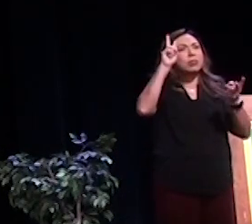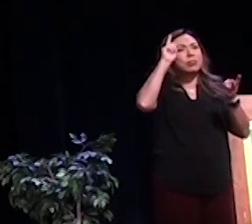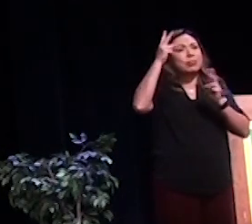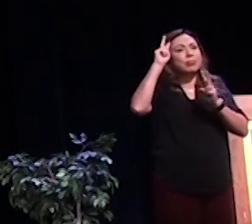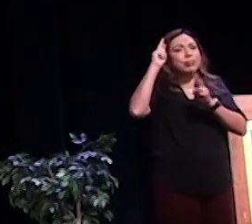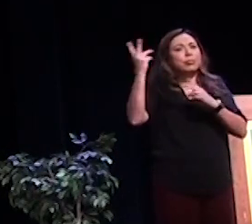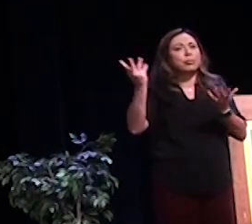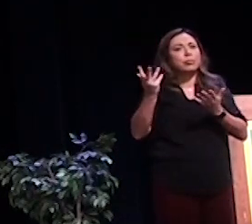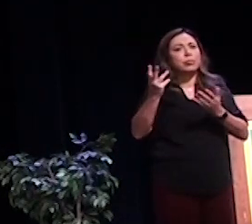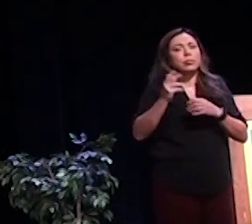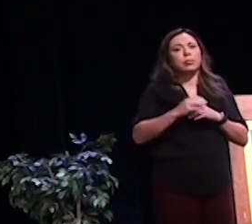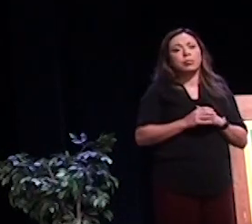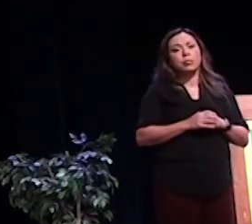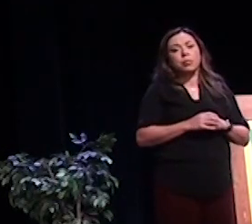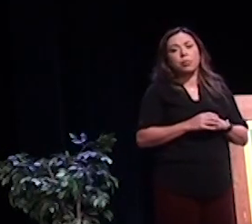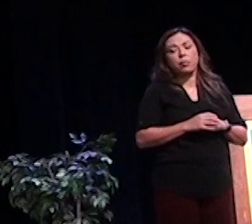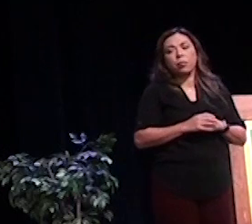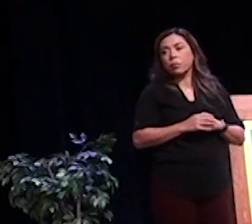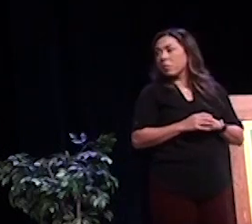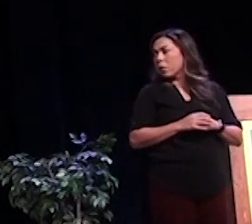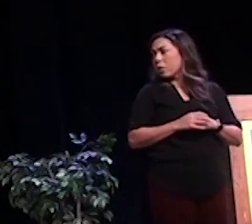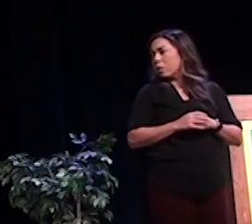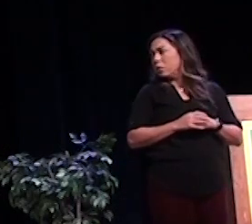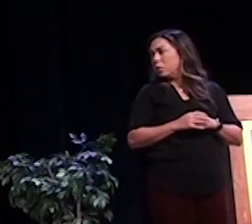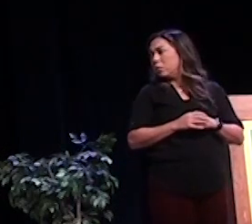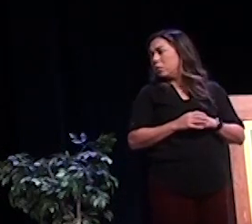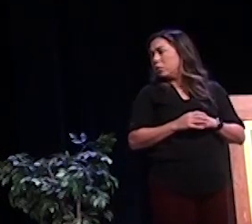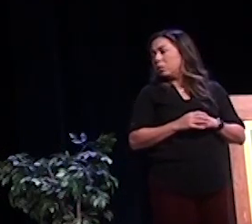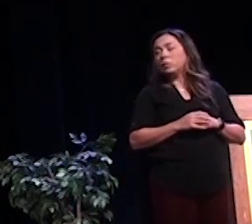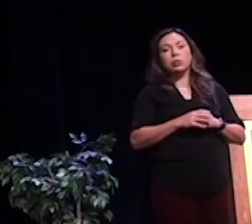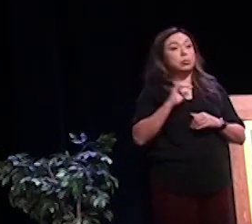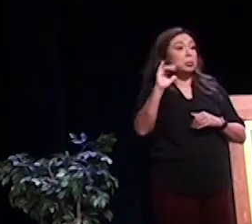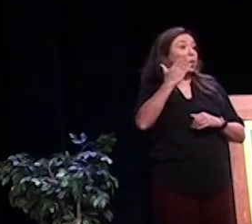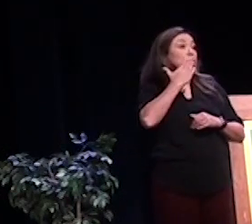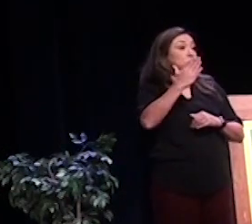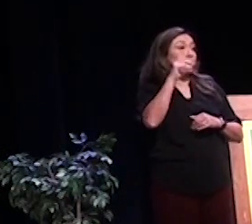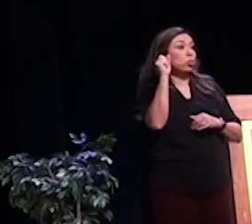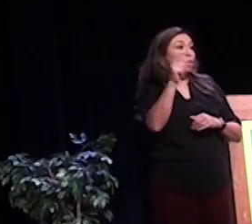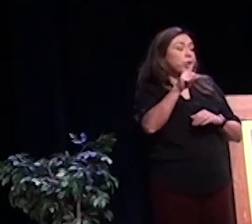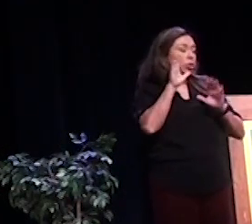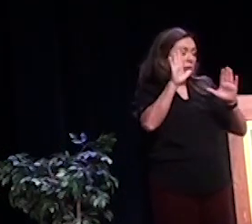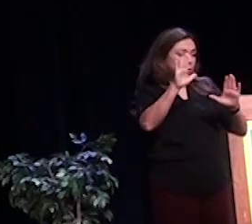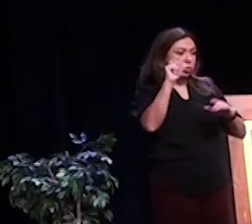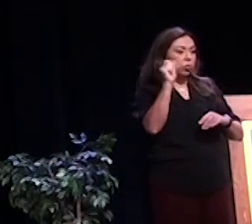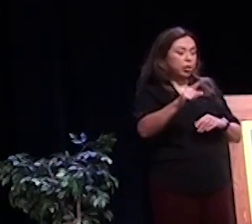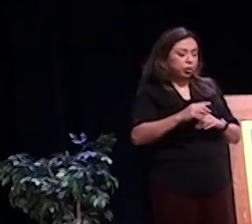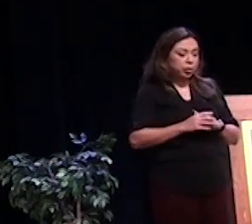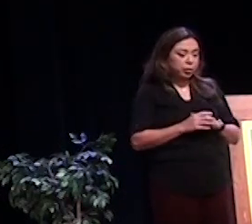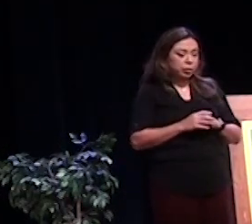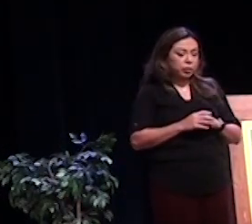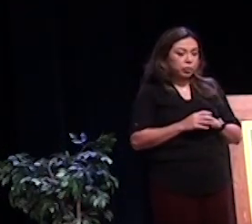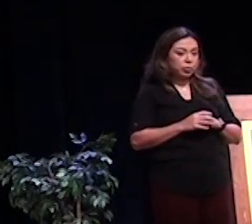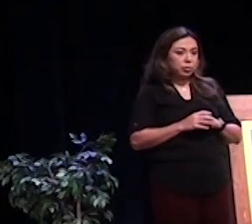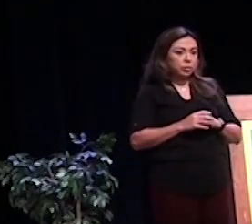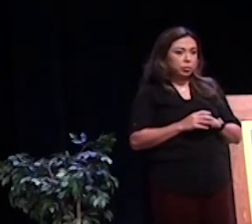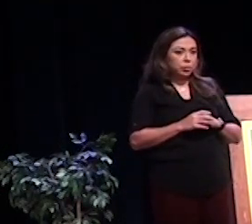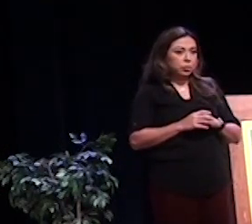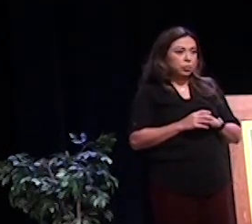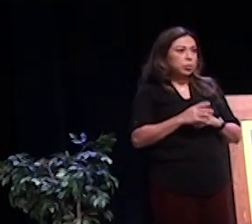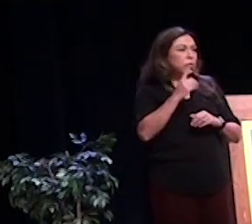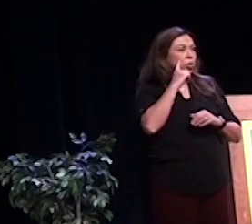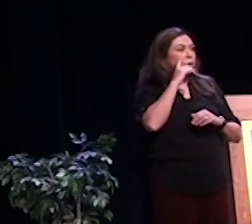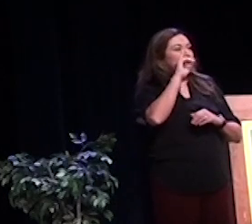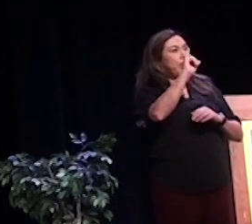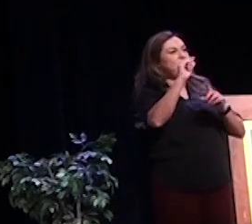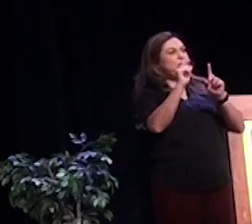misunderstandings that folks have? Yeah, that's an excellent question, and I think when I bring up the term